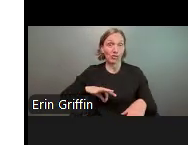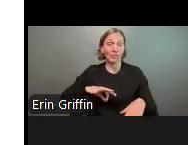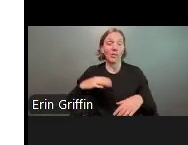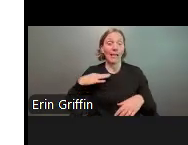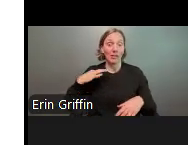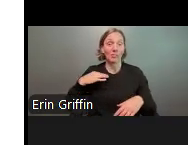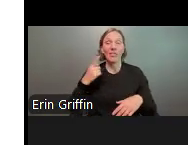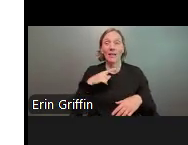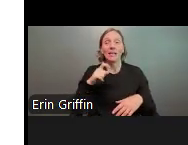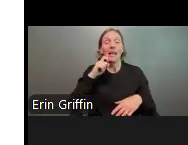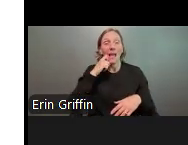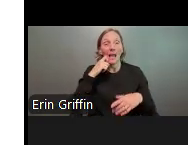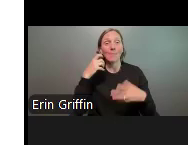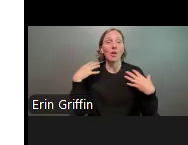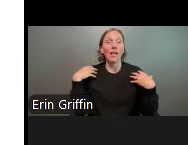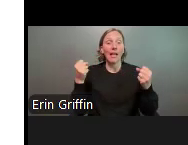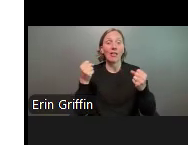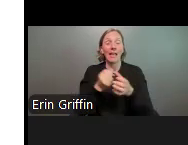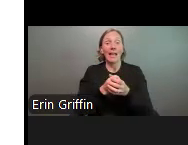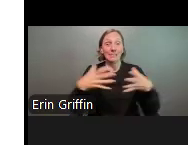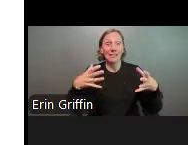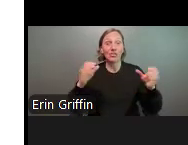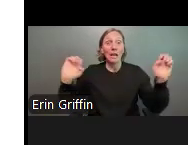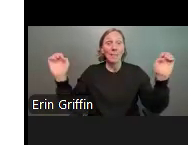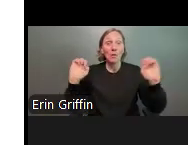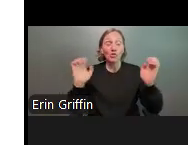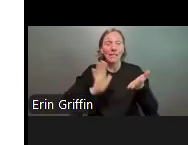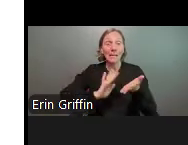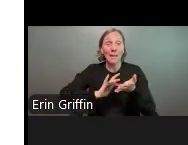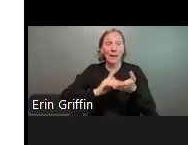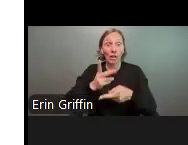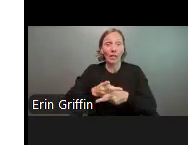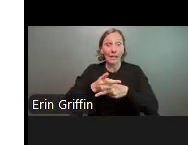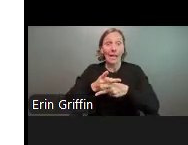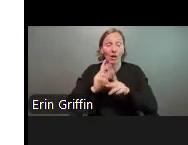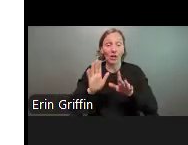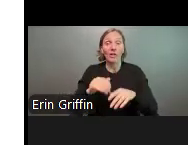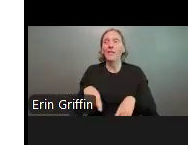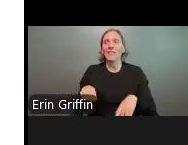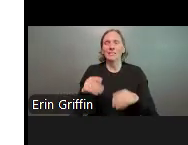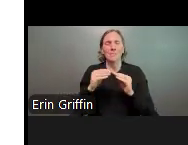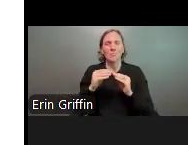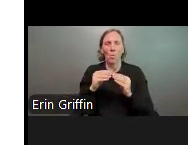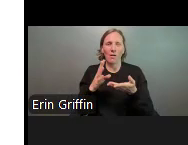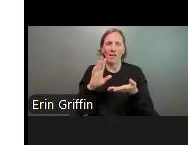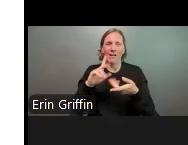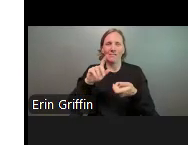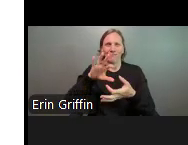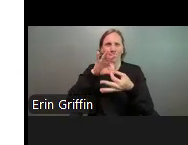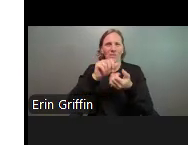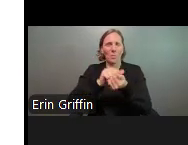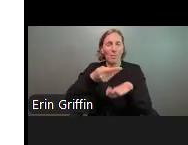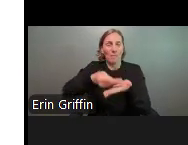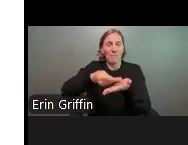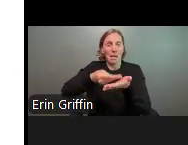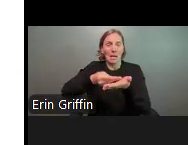Apple Health Expansion Emergency Medical Care. This is more of a funding distinction, and care should be